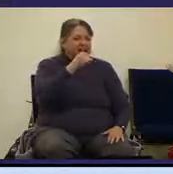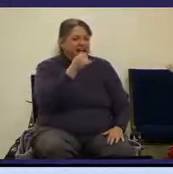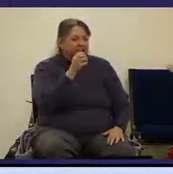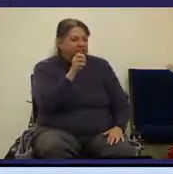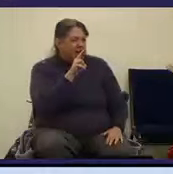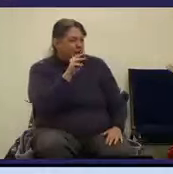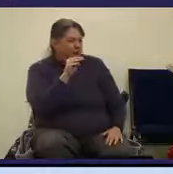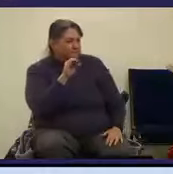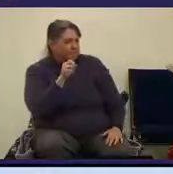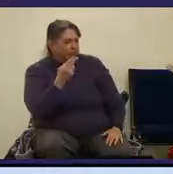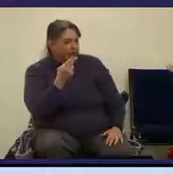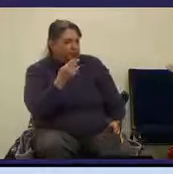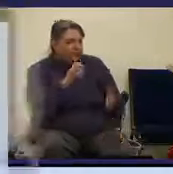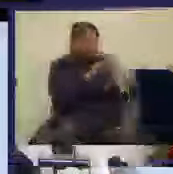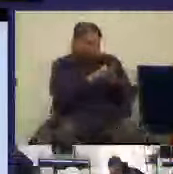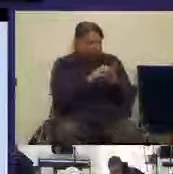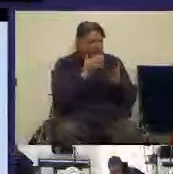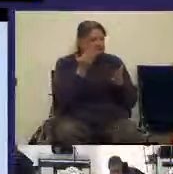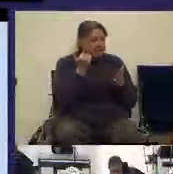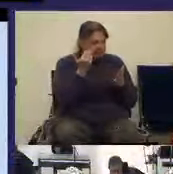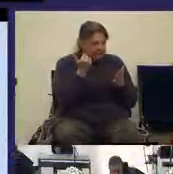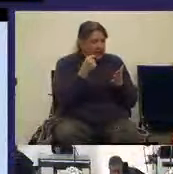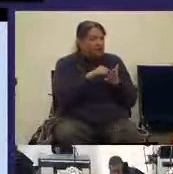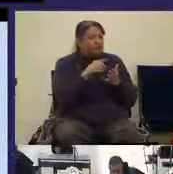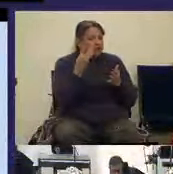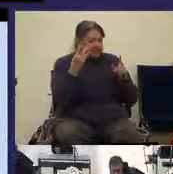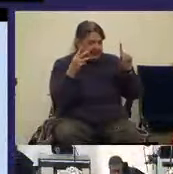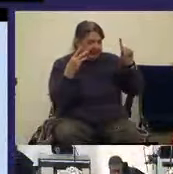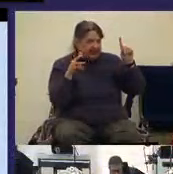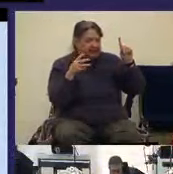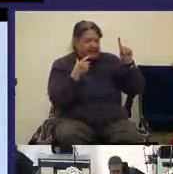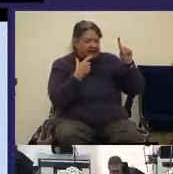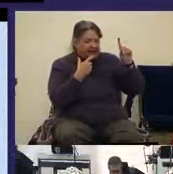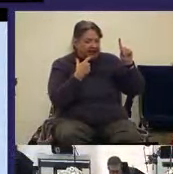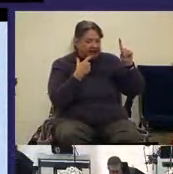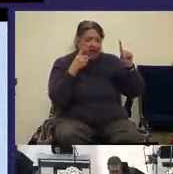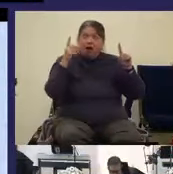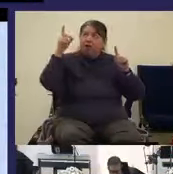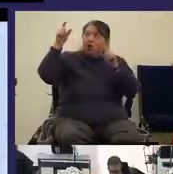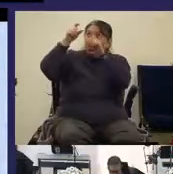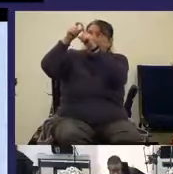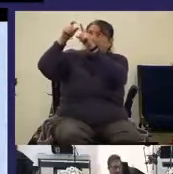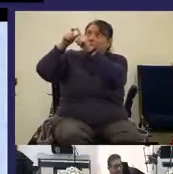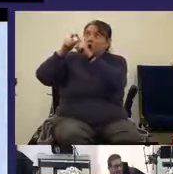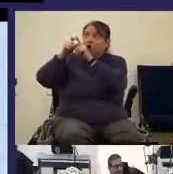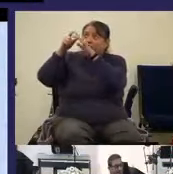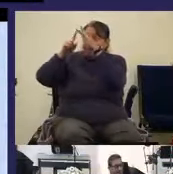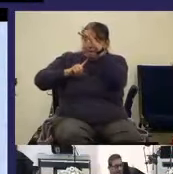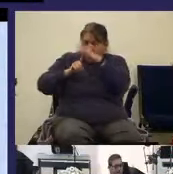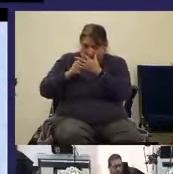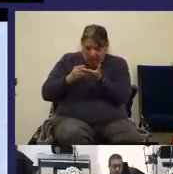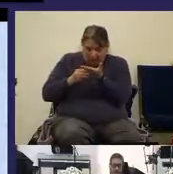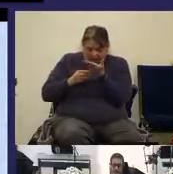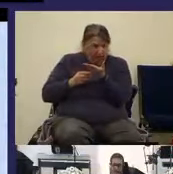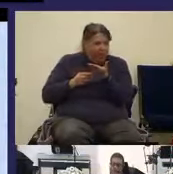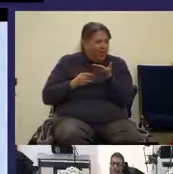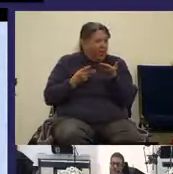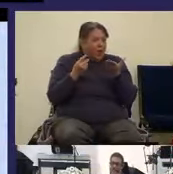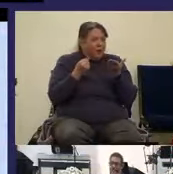screen. This is Jeremiah the prophet speaking. He says, when your words came, I ate them. That is,